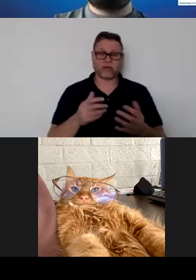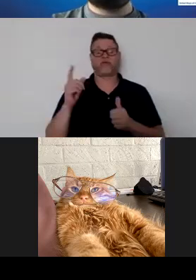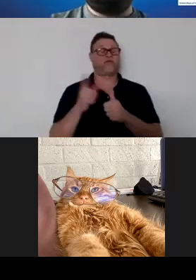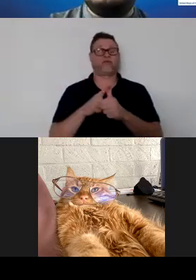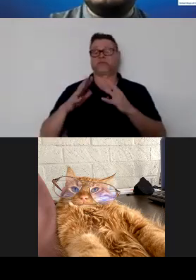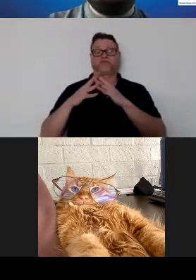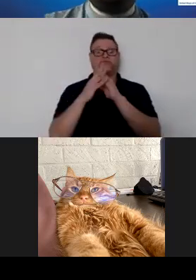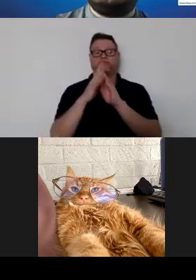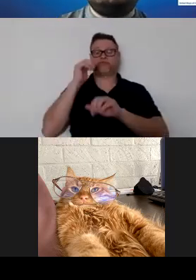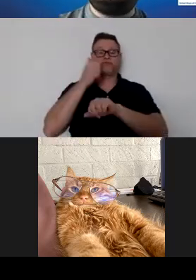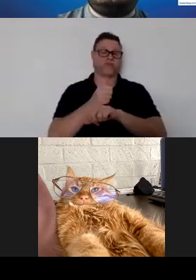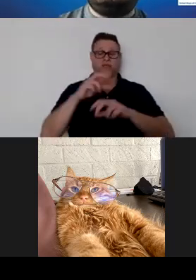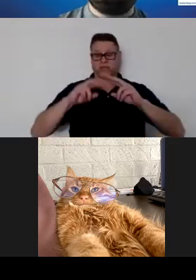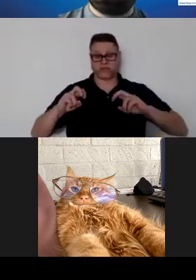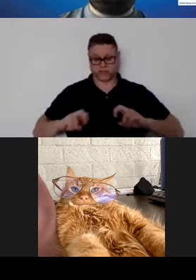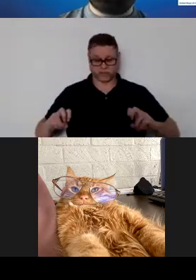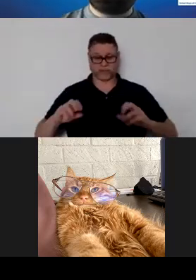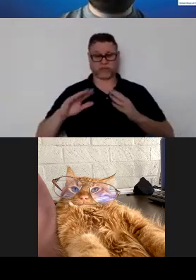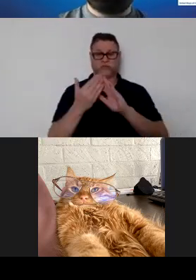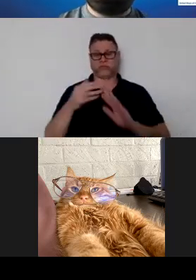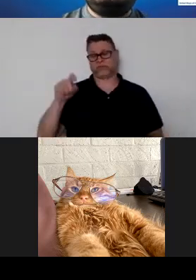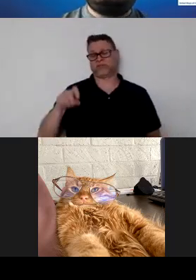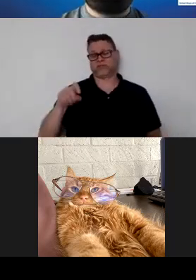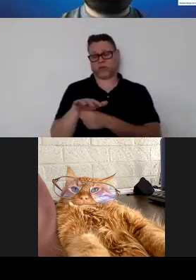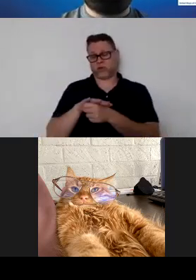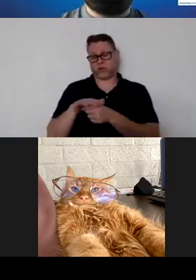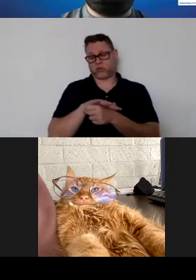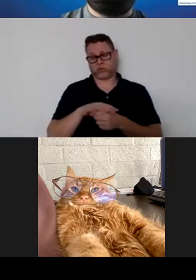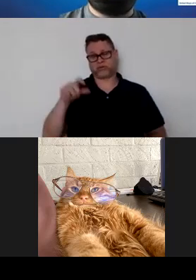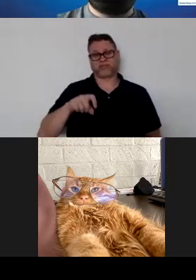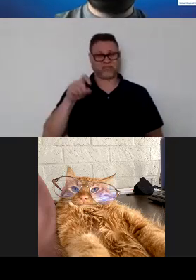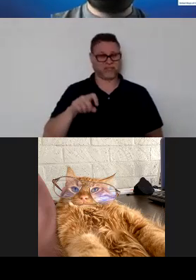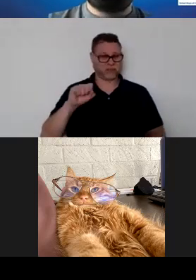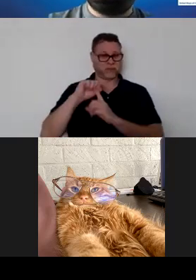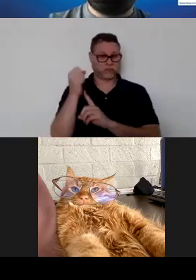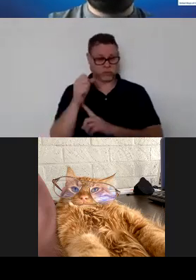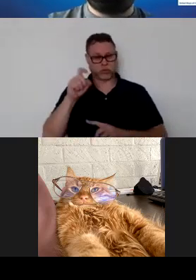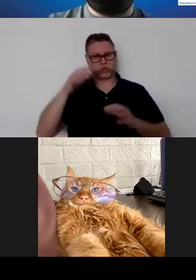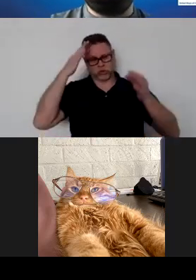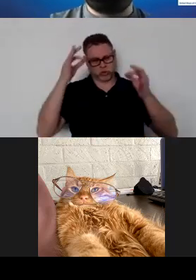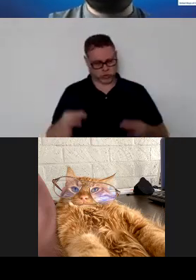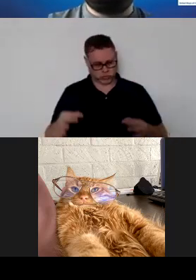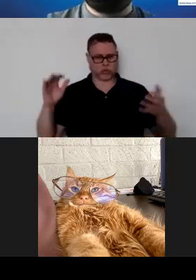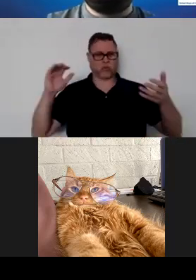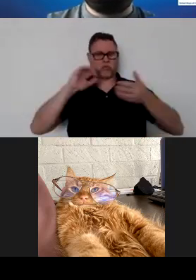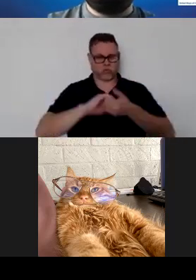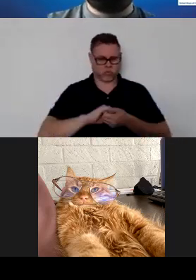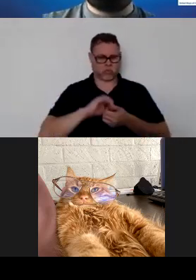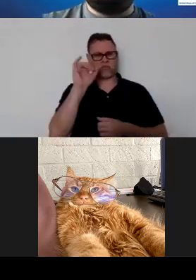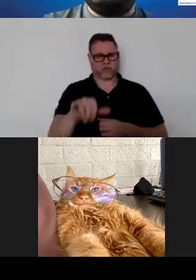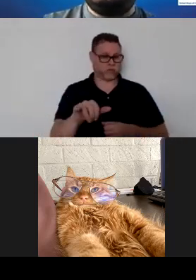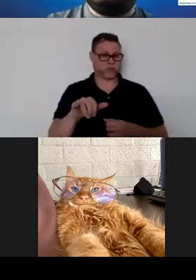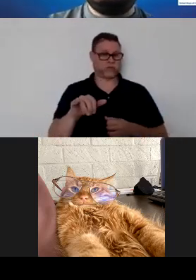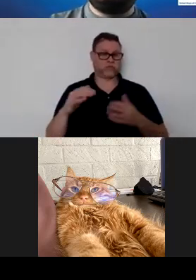be the assessment of community needs. Local need and circumstance should determine the partnership of those compositions, of